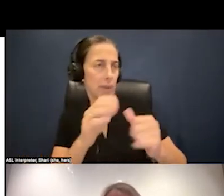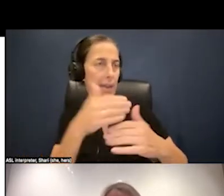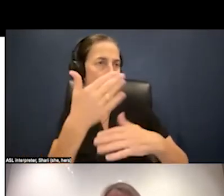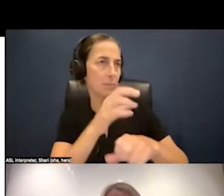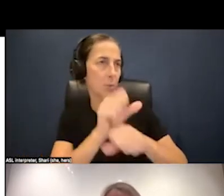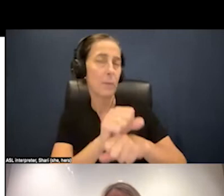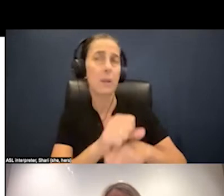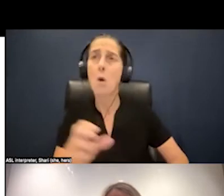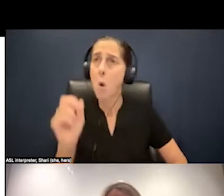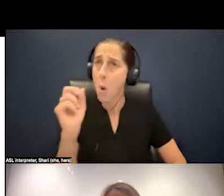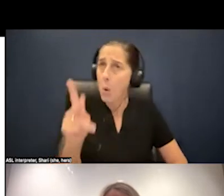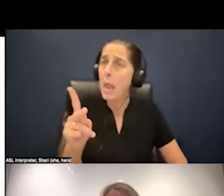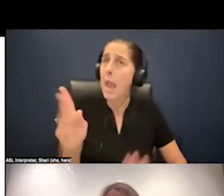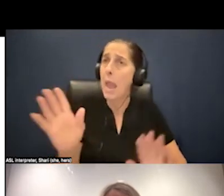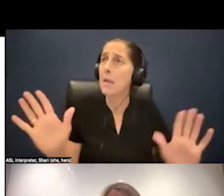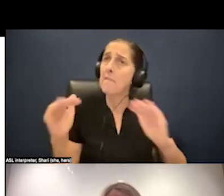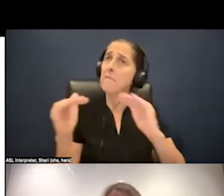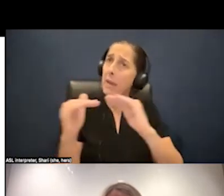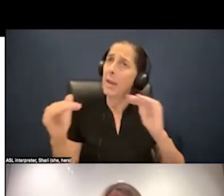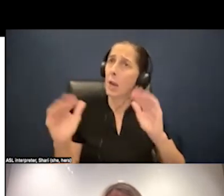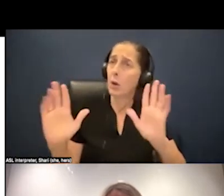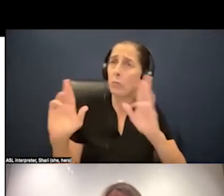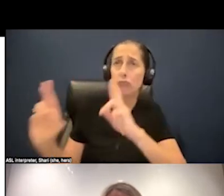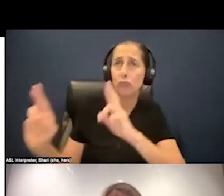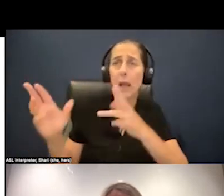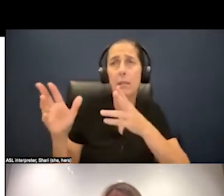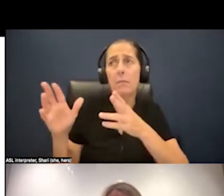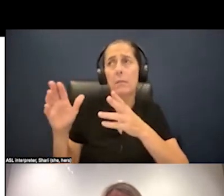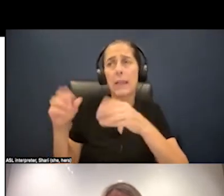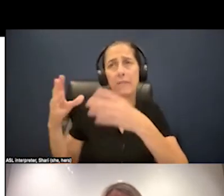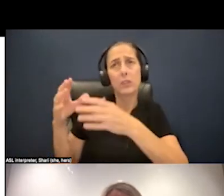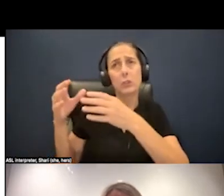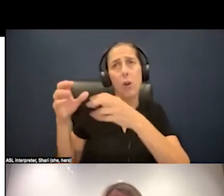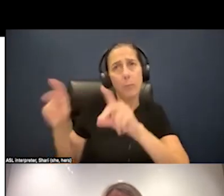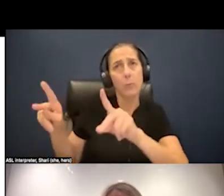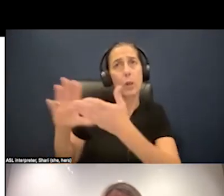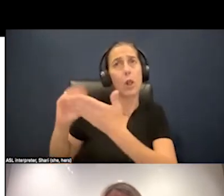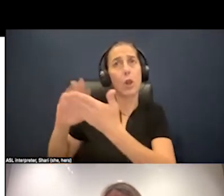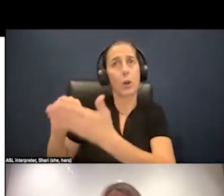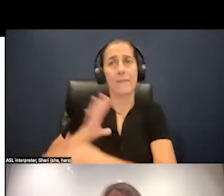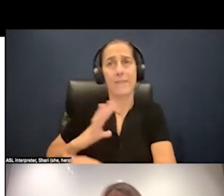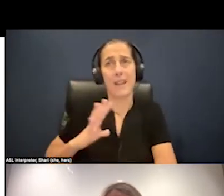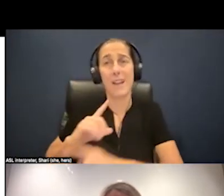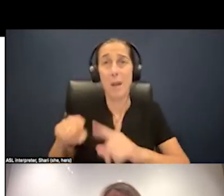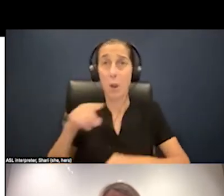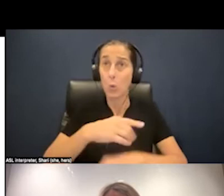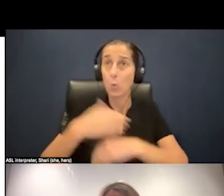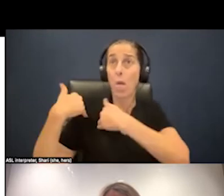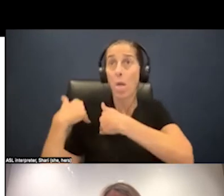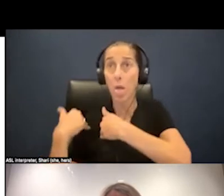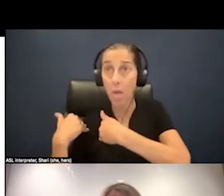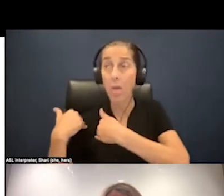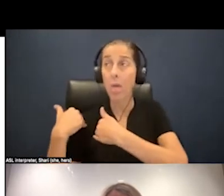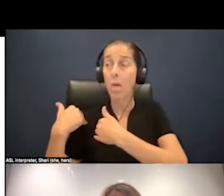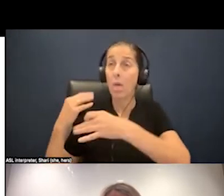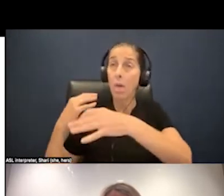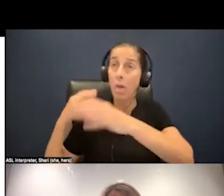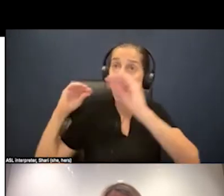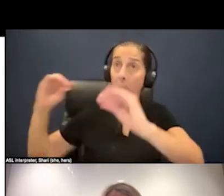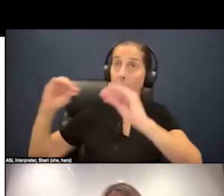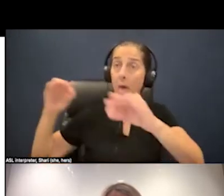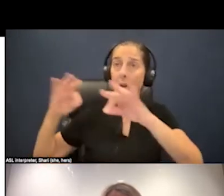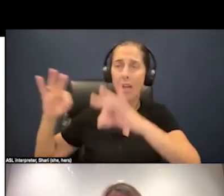about your medical needs, your behavioral health needs. That is simply not appropriate. It's not something that we expect in any